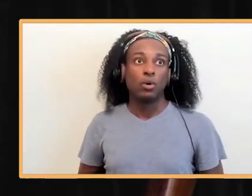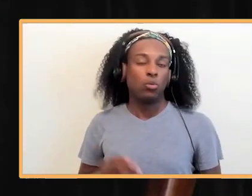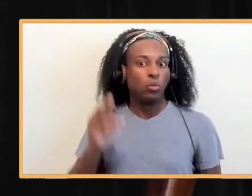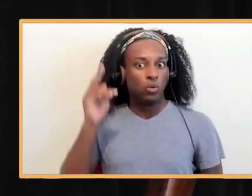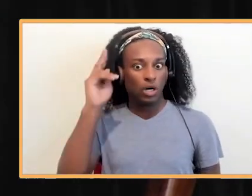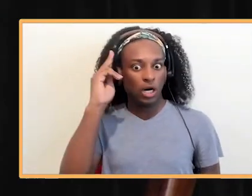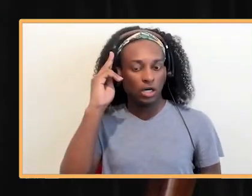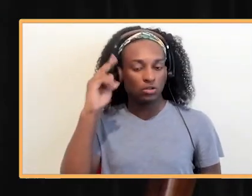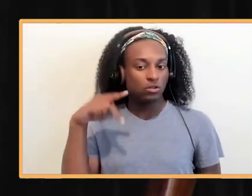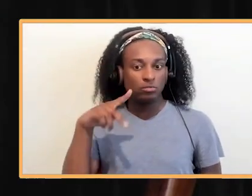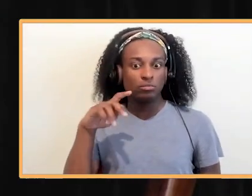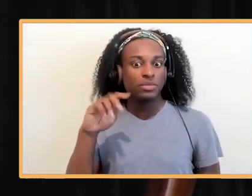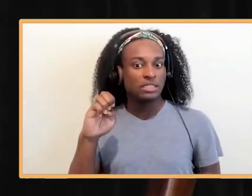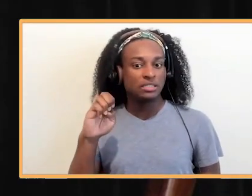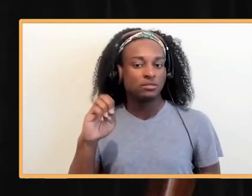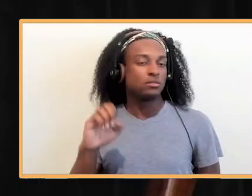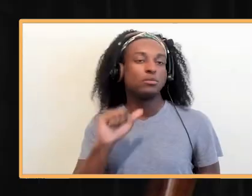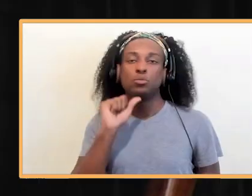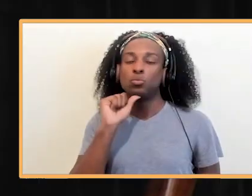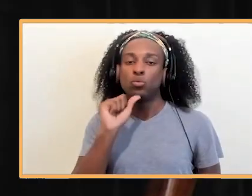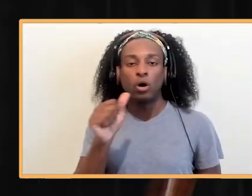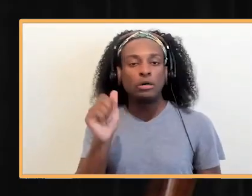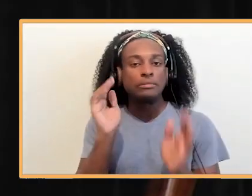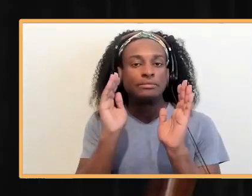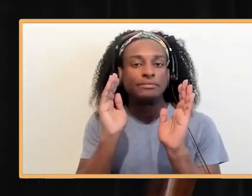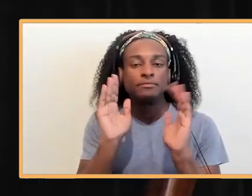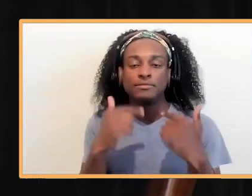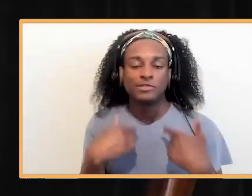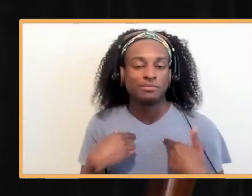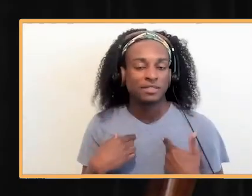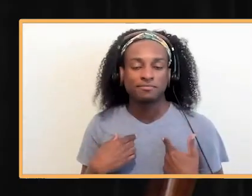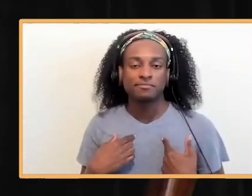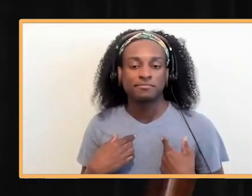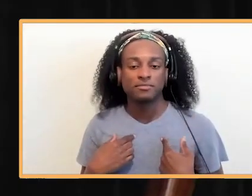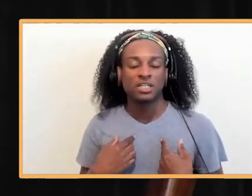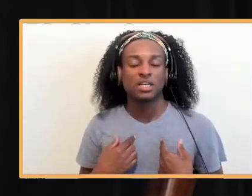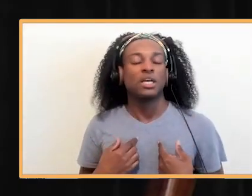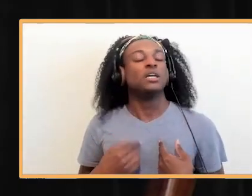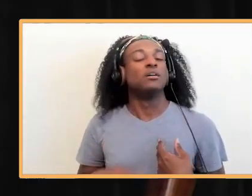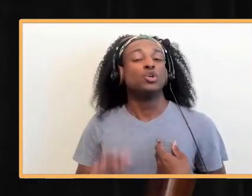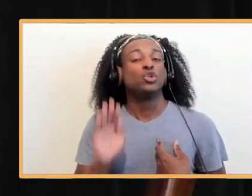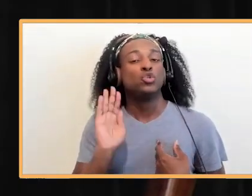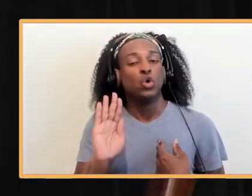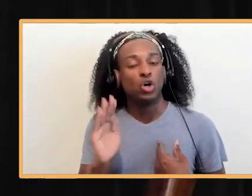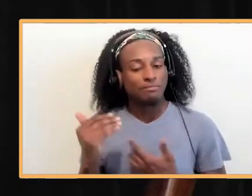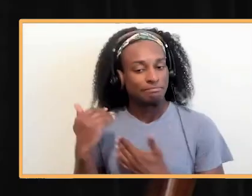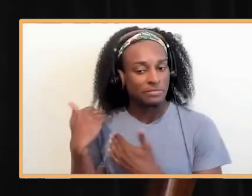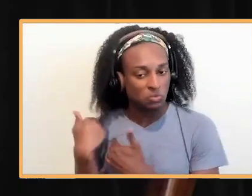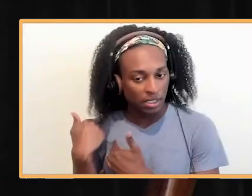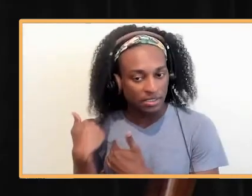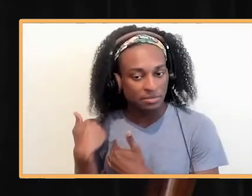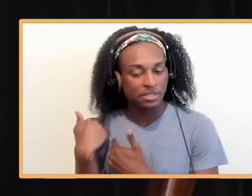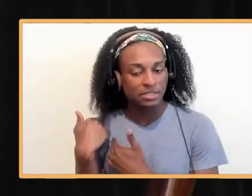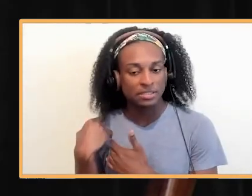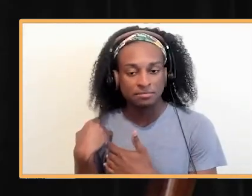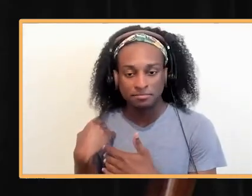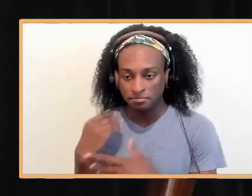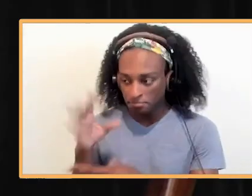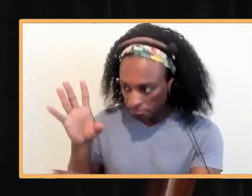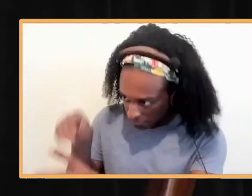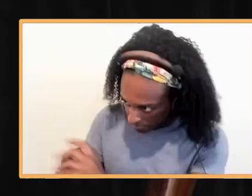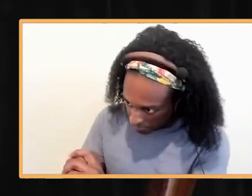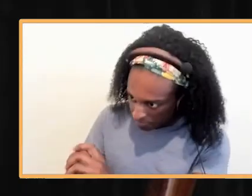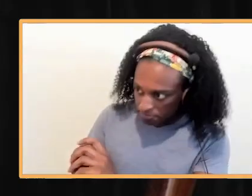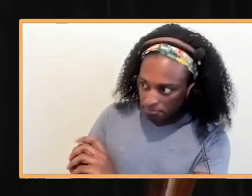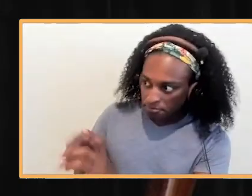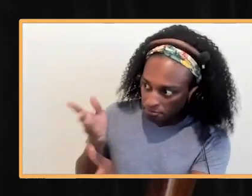right? But it is your responsibility to engage, right? As hard as, speaking of that emotional,